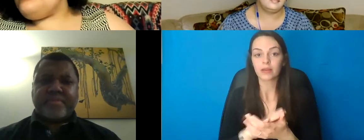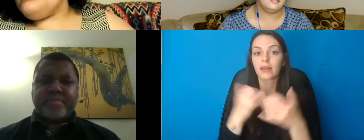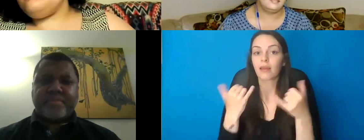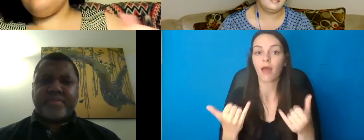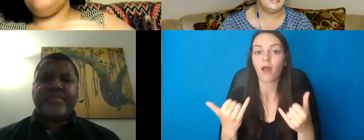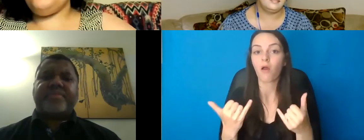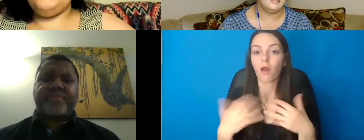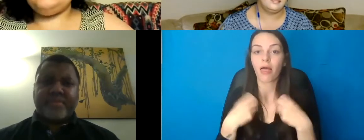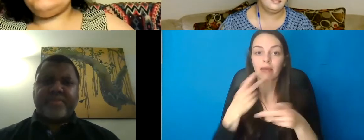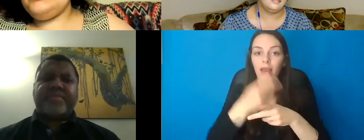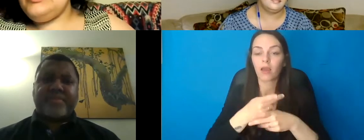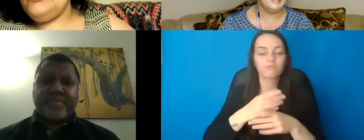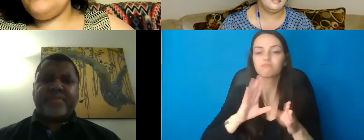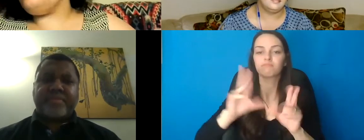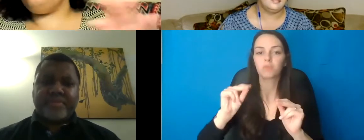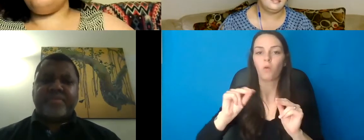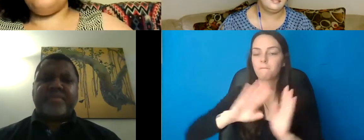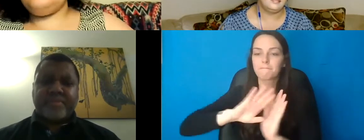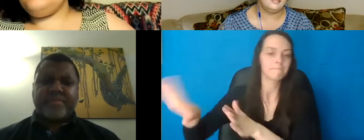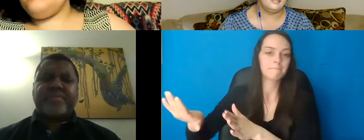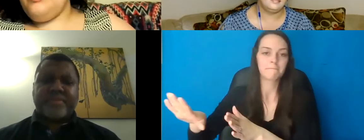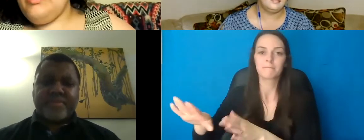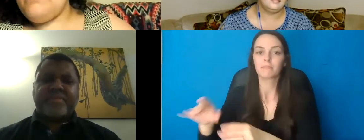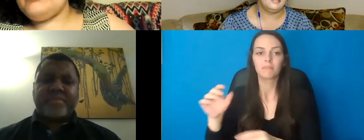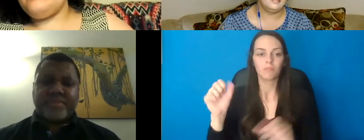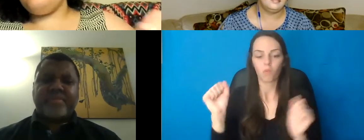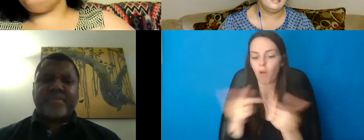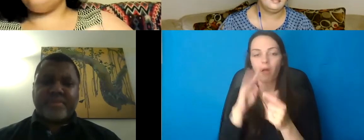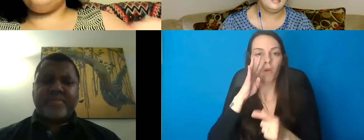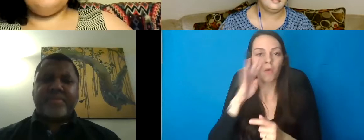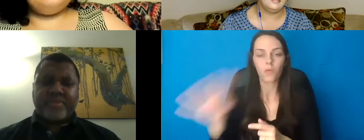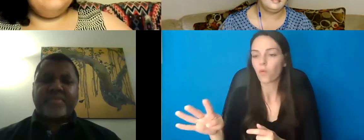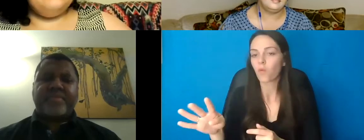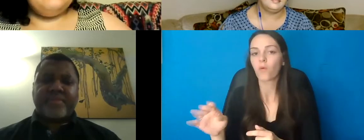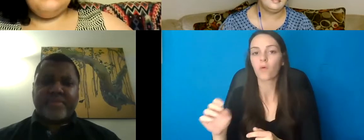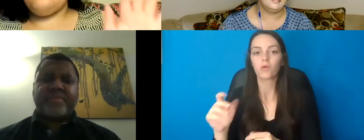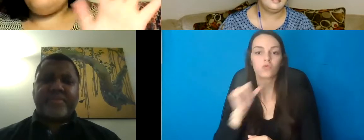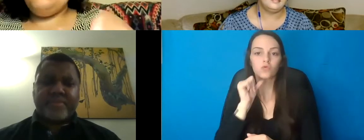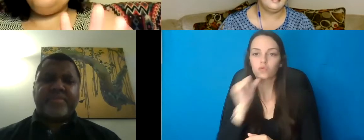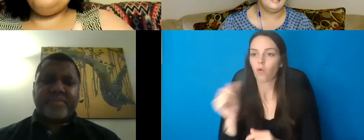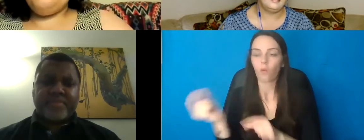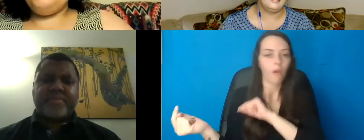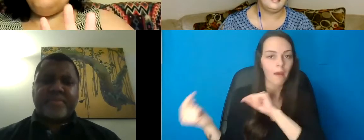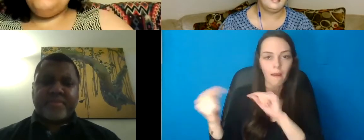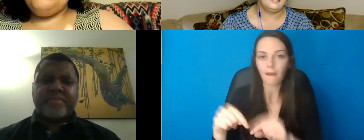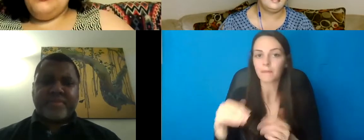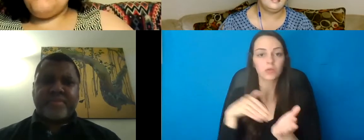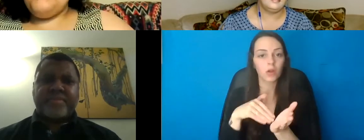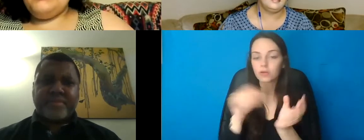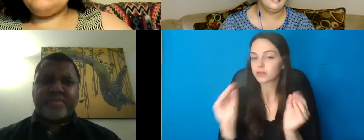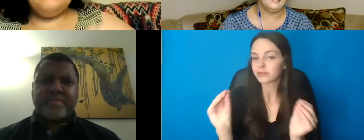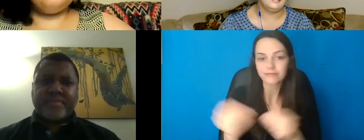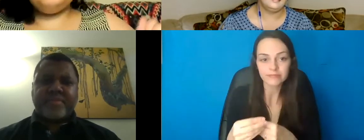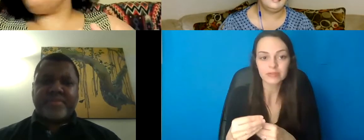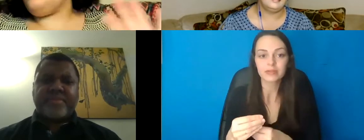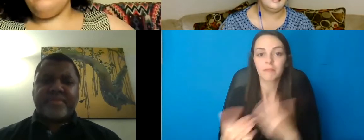no one wants to see you. No one wants you in their office. No one wants the idea that like, you may be